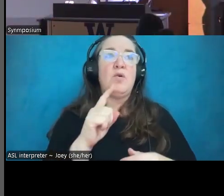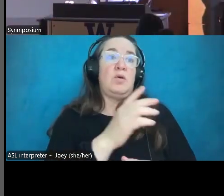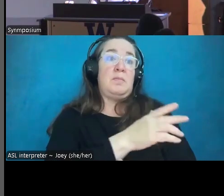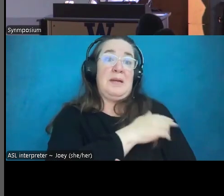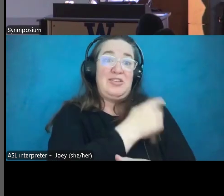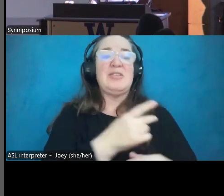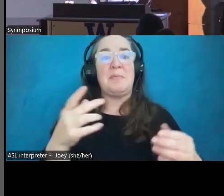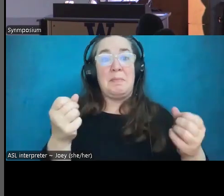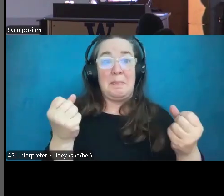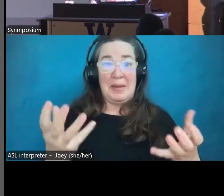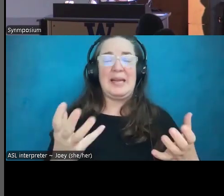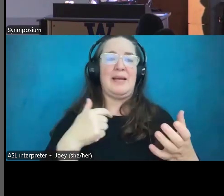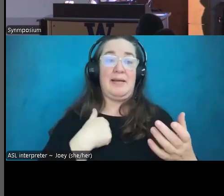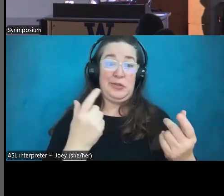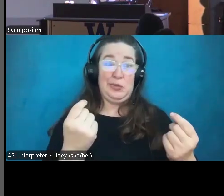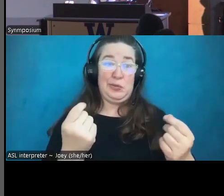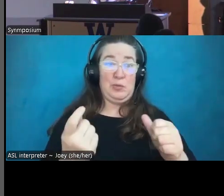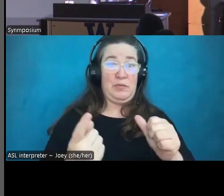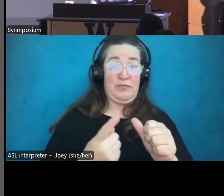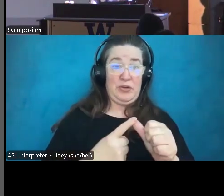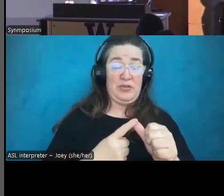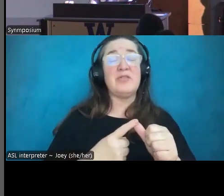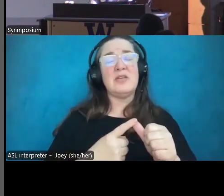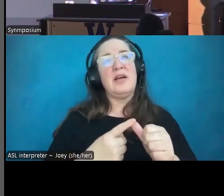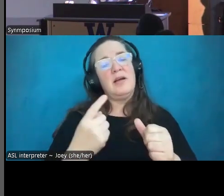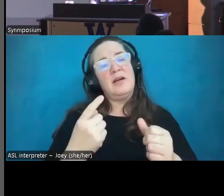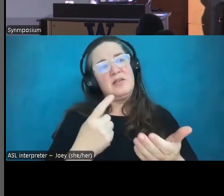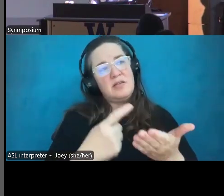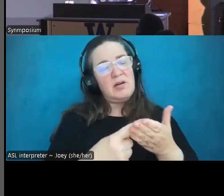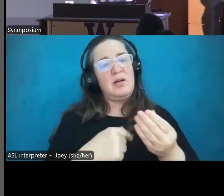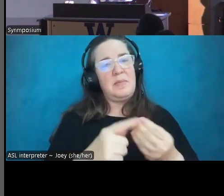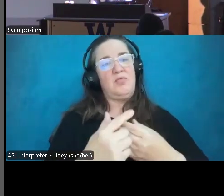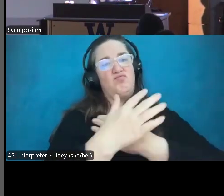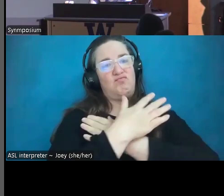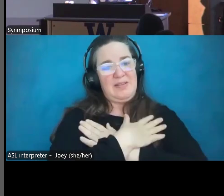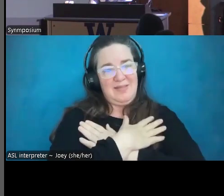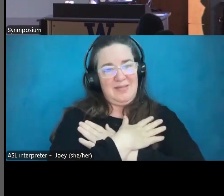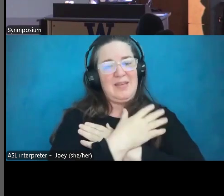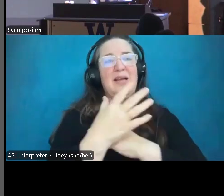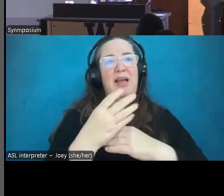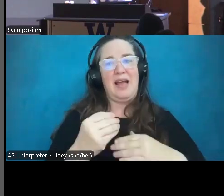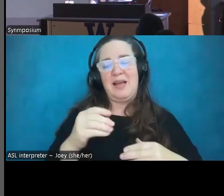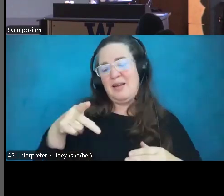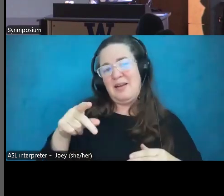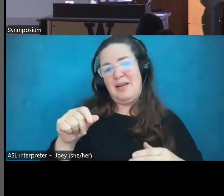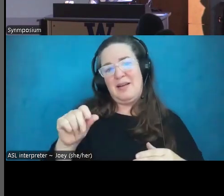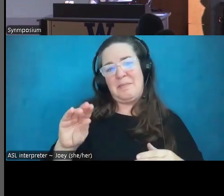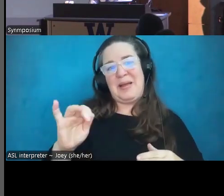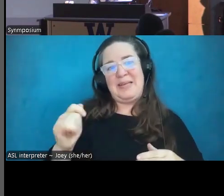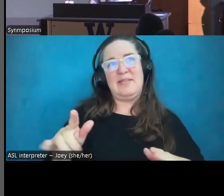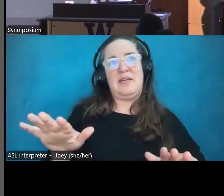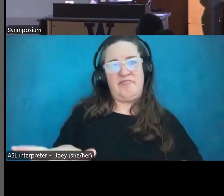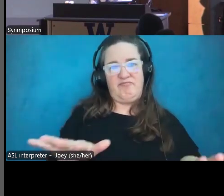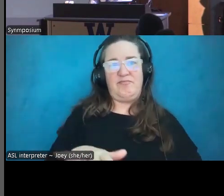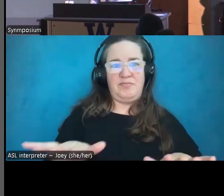about like rest and pacing. And what does that involve? Of course, it depends on the patient, but